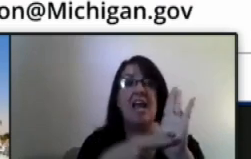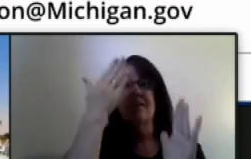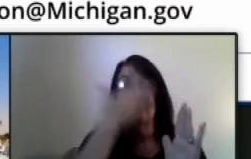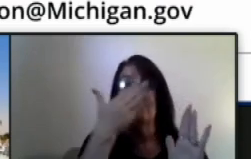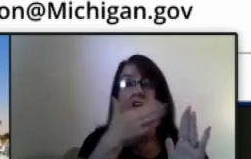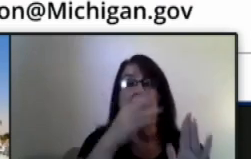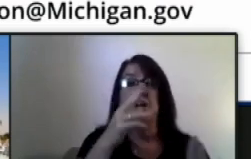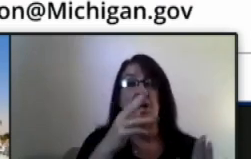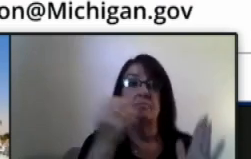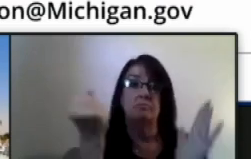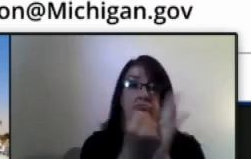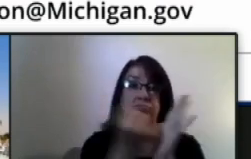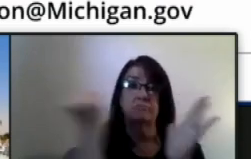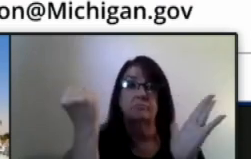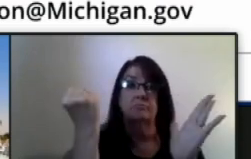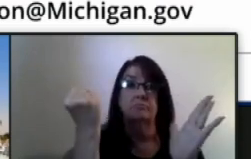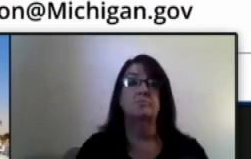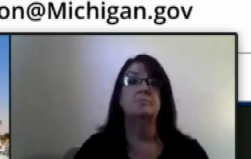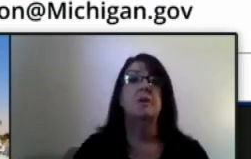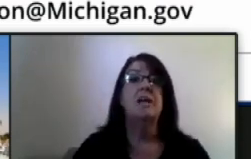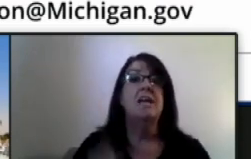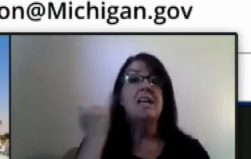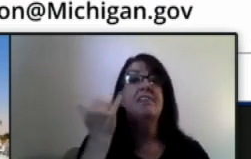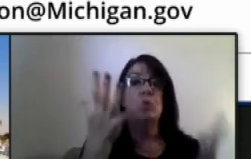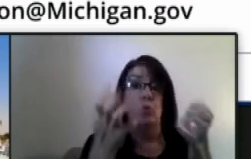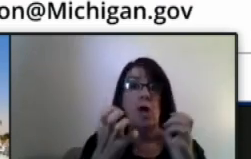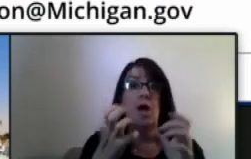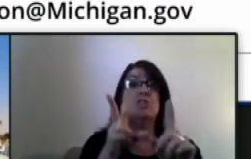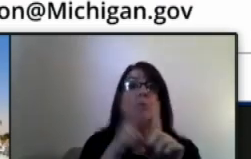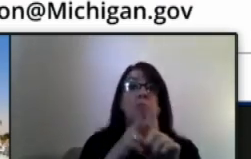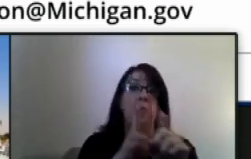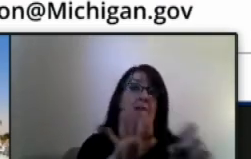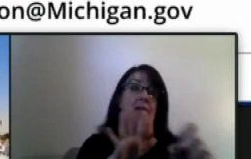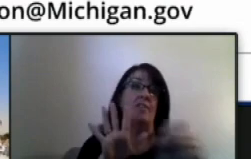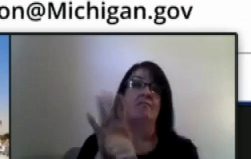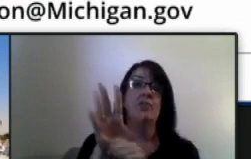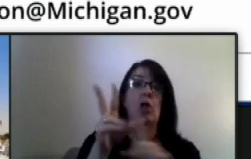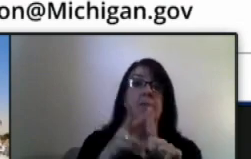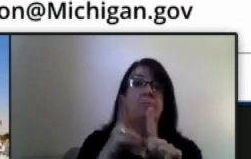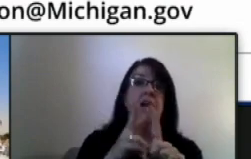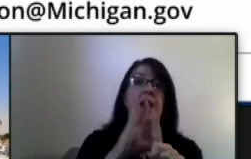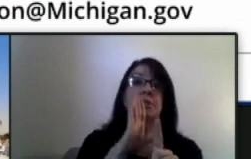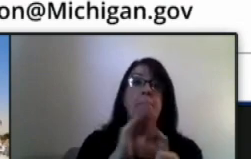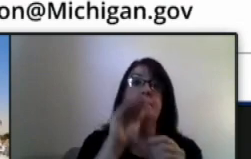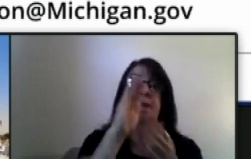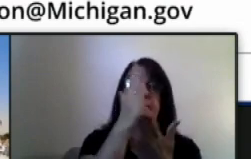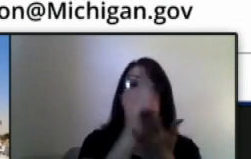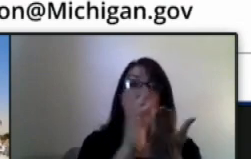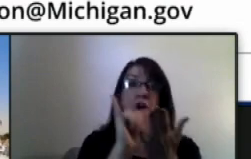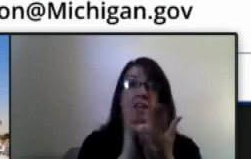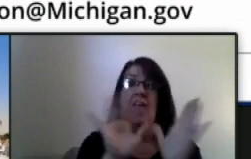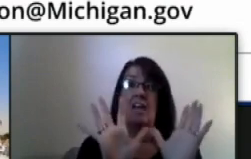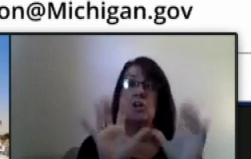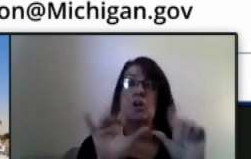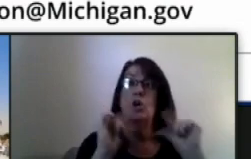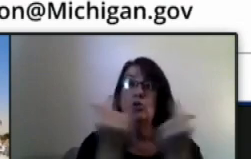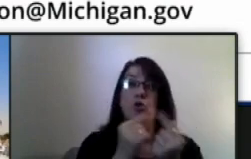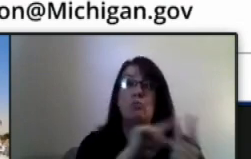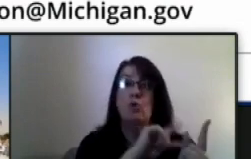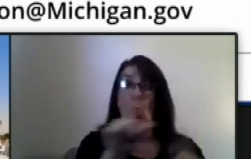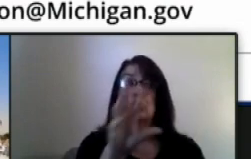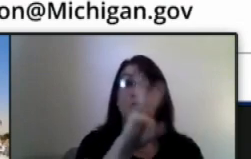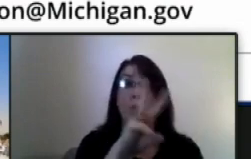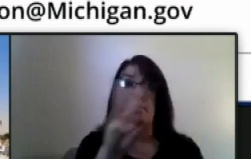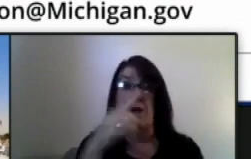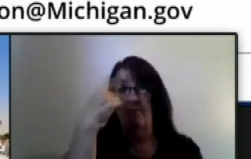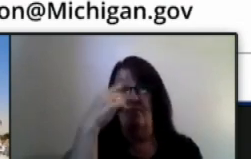in order to apply with a complete application and be part of the applicant pool. So you can go to our website to find more